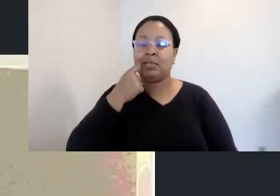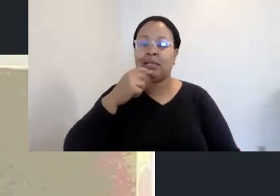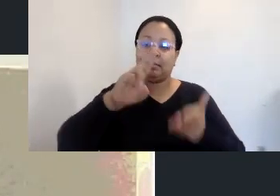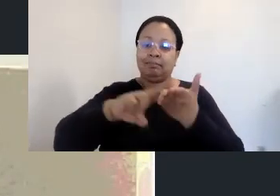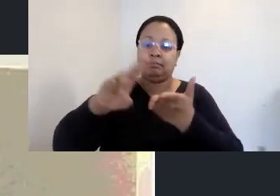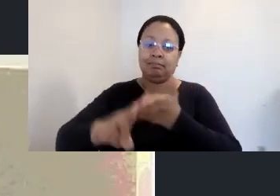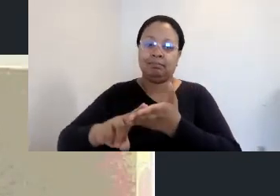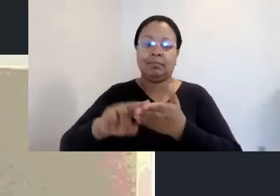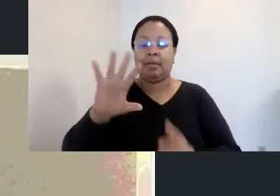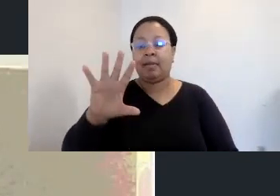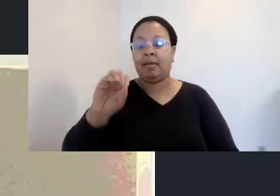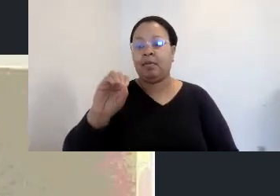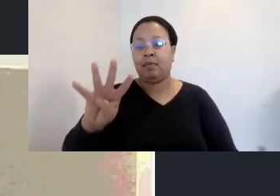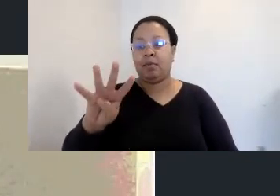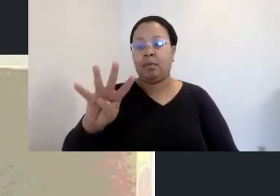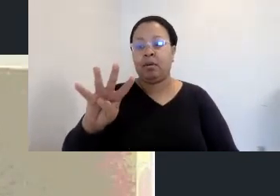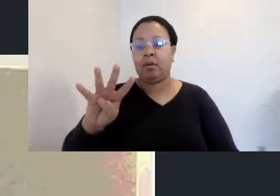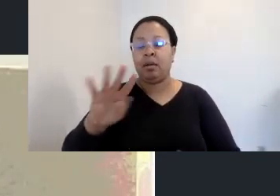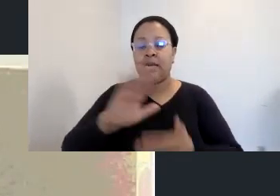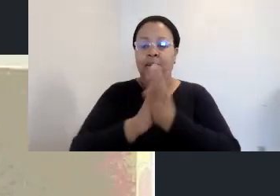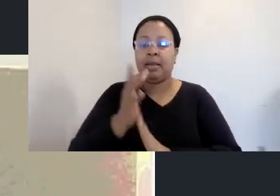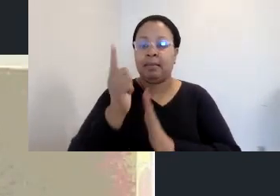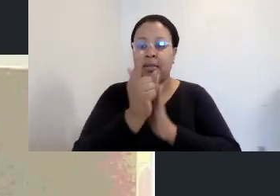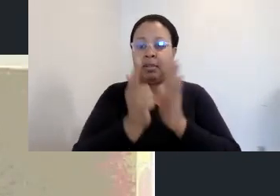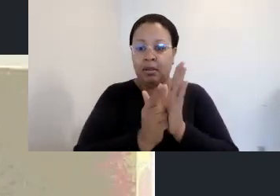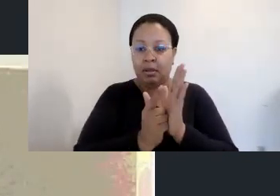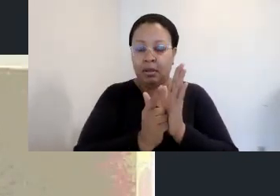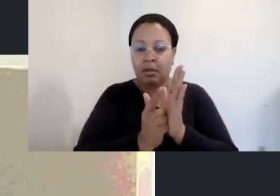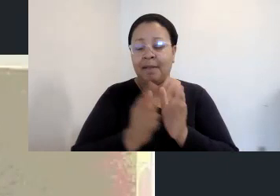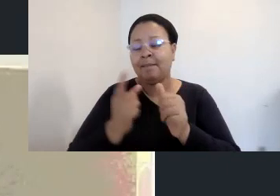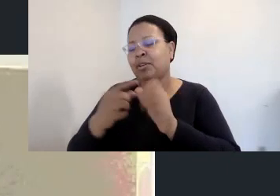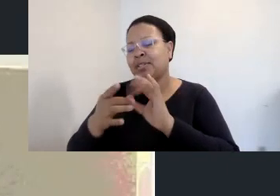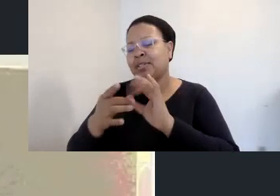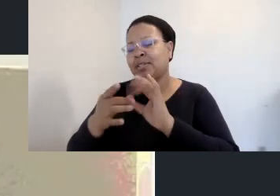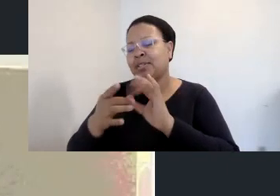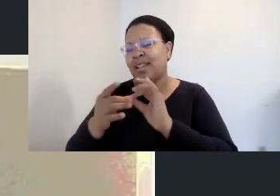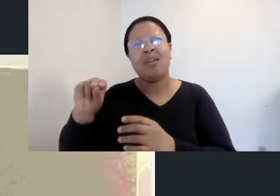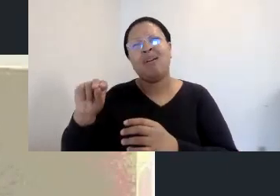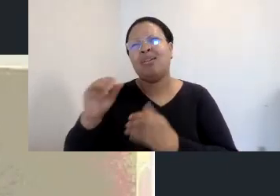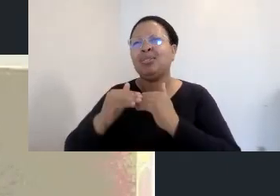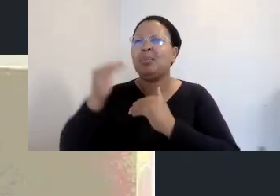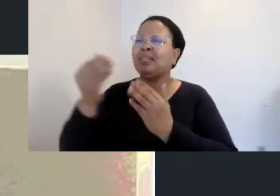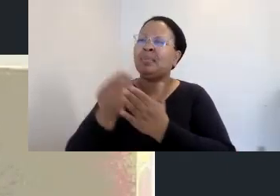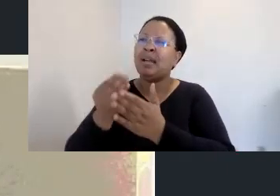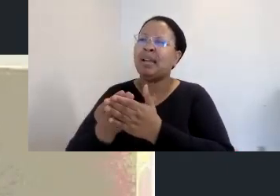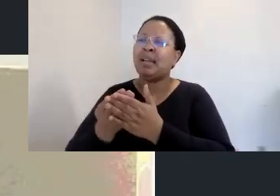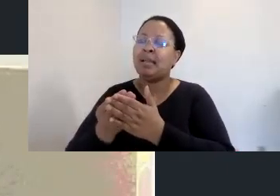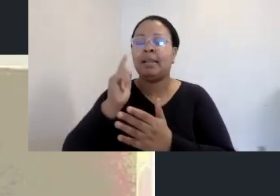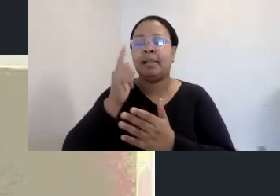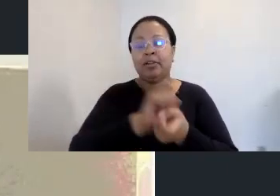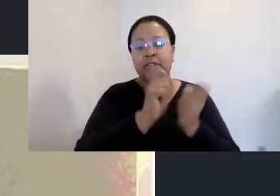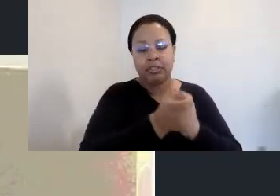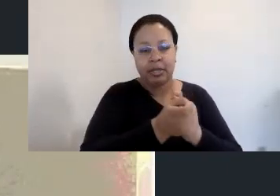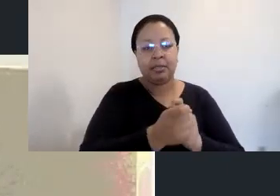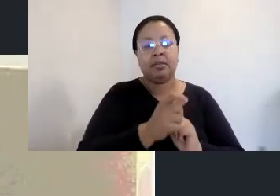was after him vetoing the bill, saying it would cost too much money. Section 504 forbids